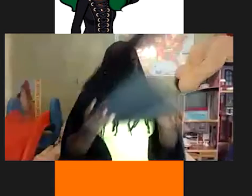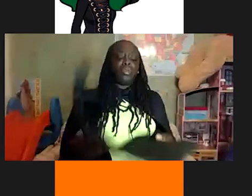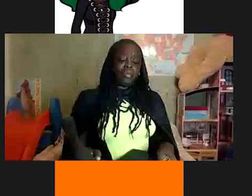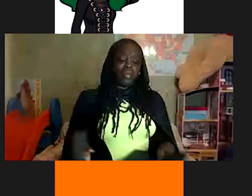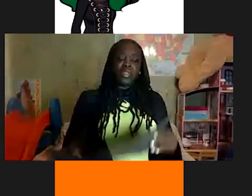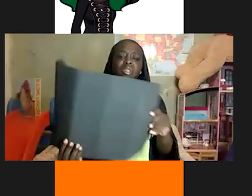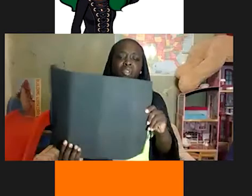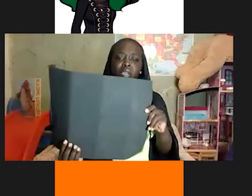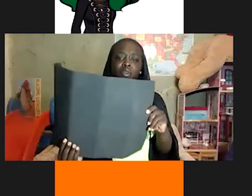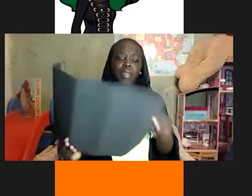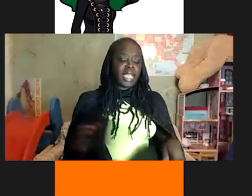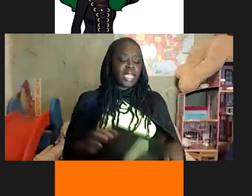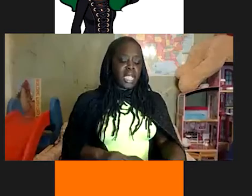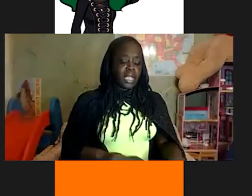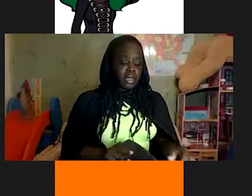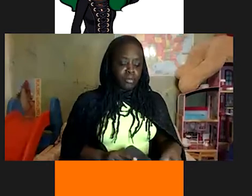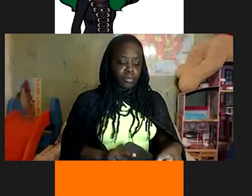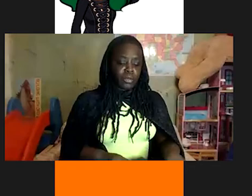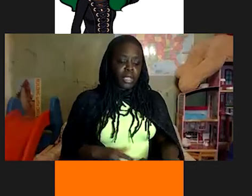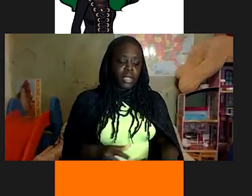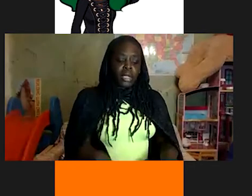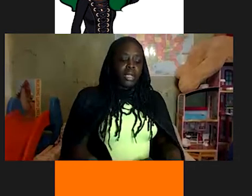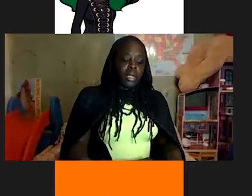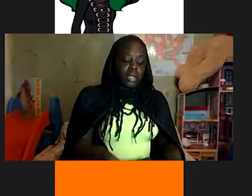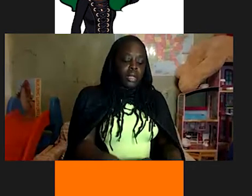So this is craft foam, like I said.